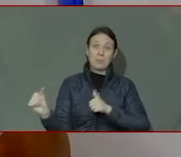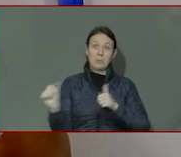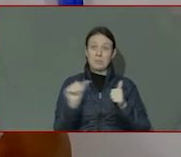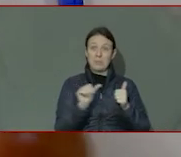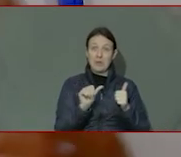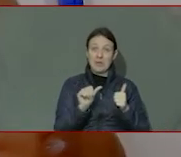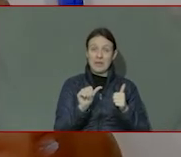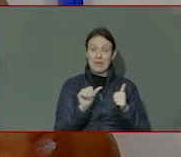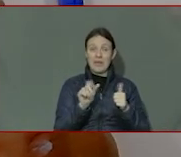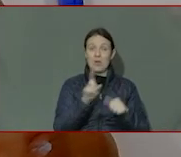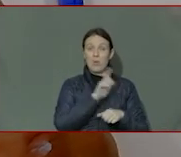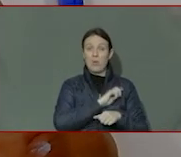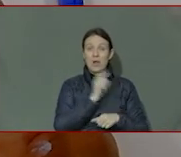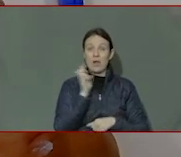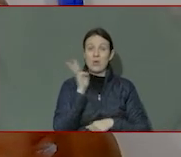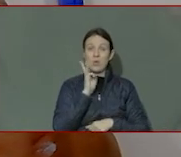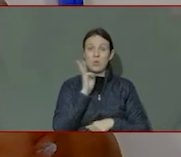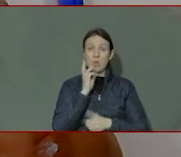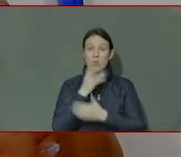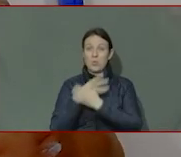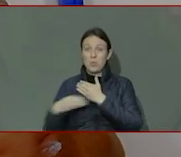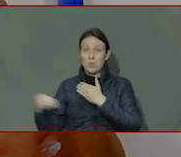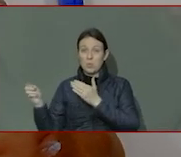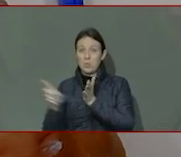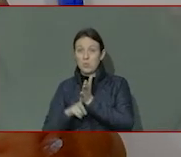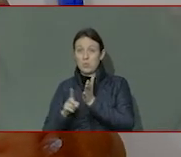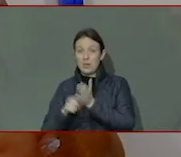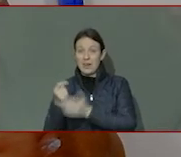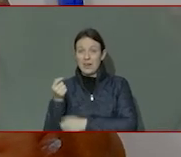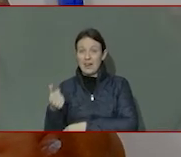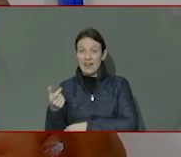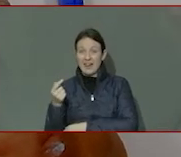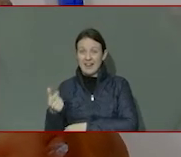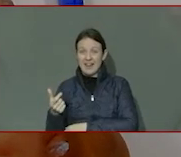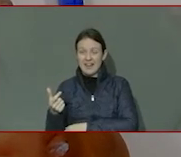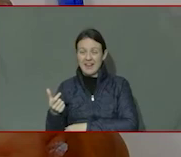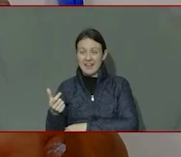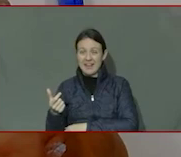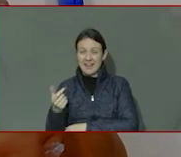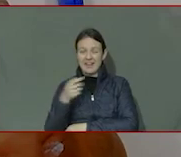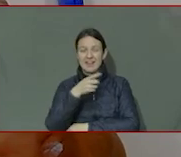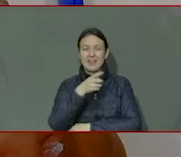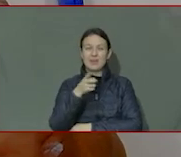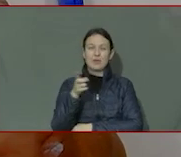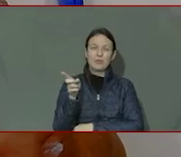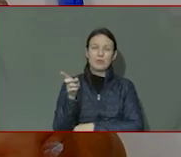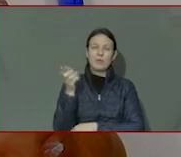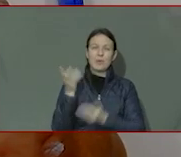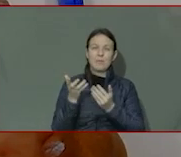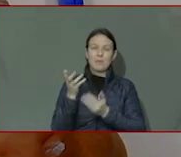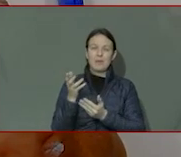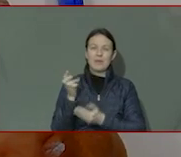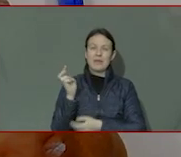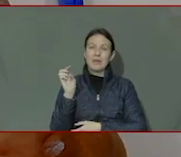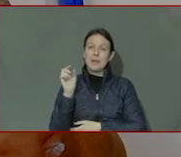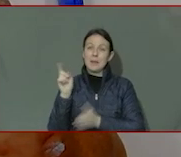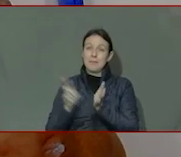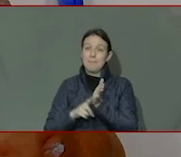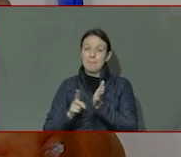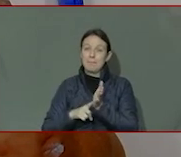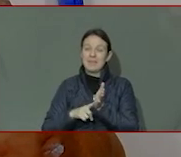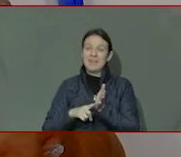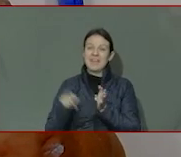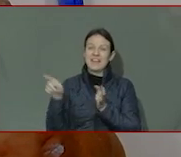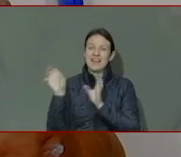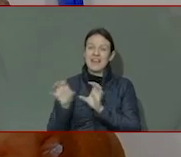the arrow is that's going to the urine. Shout out. What will be the color of the urine? Yellow or watery?